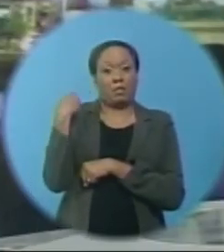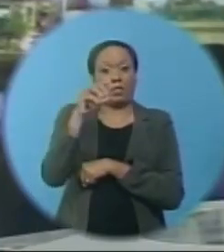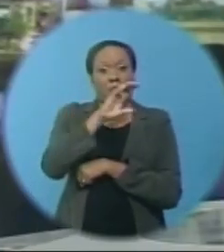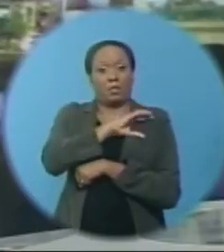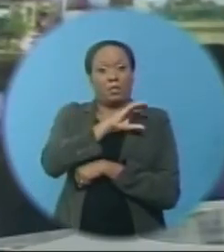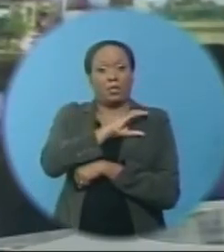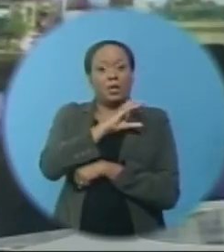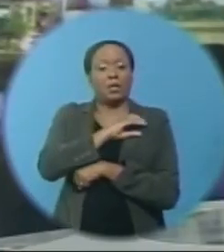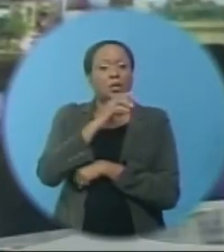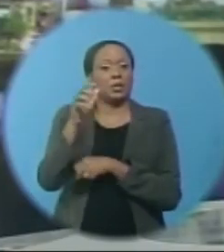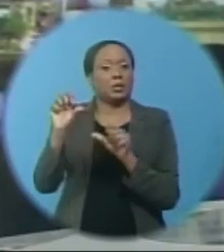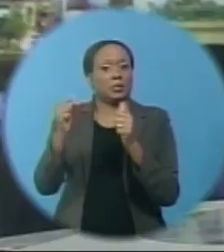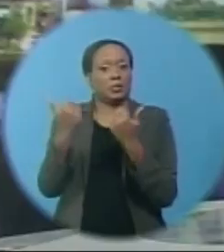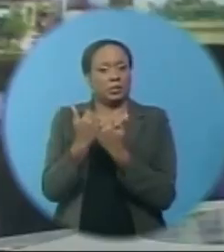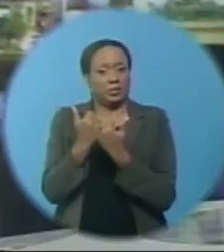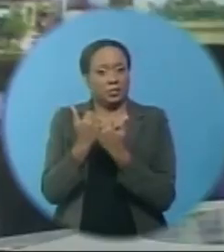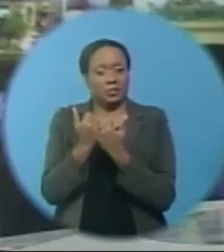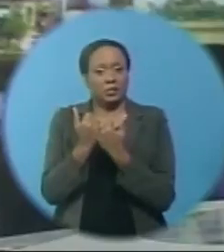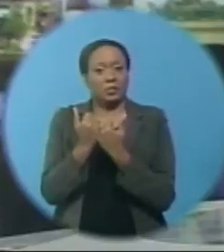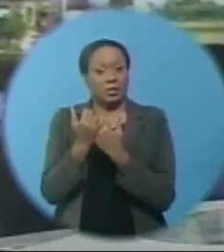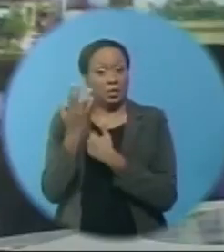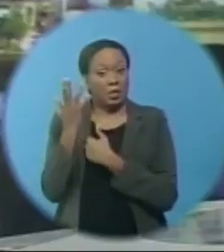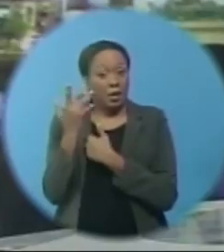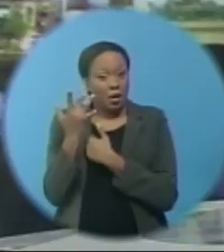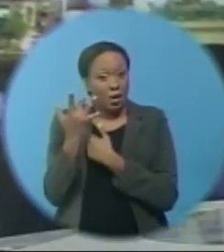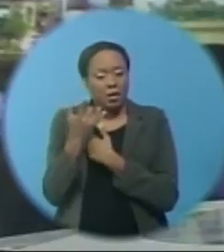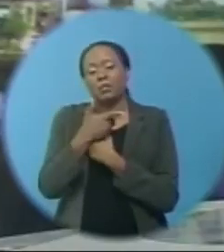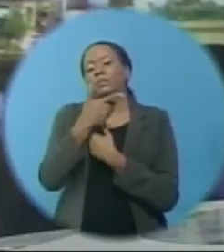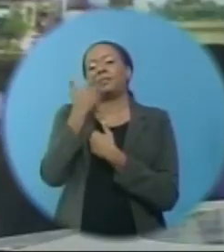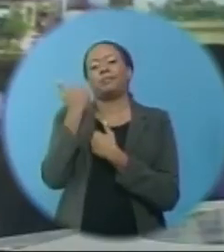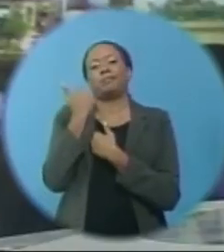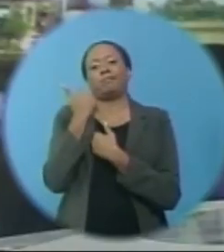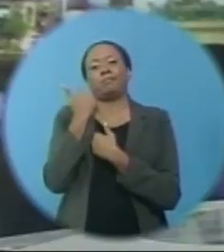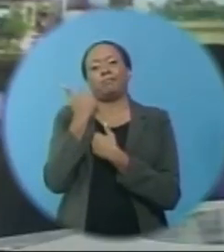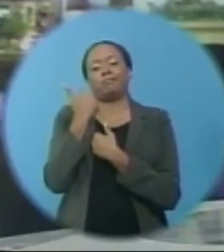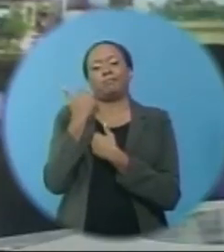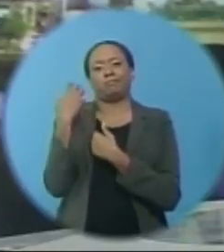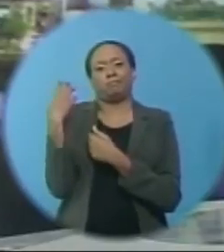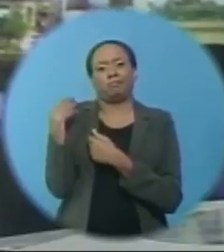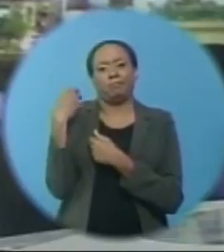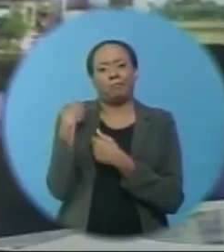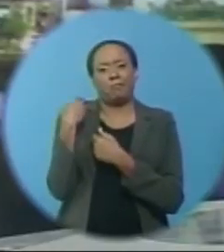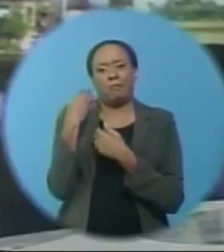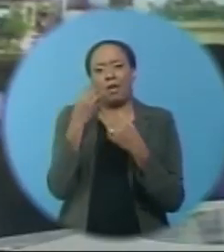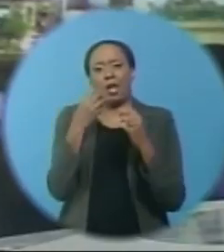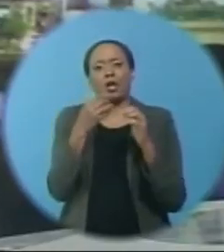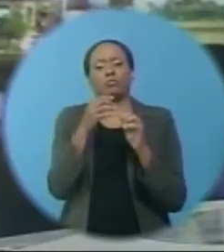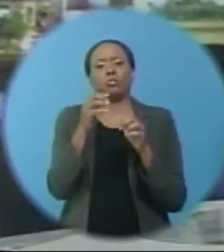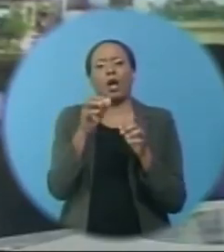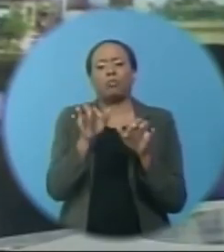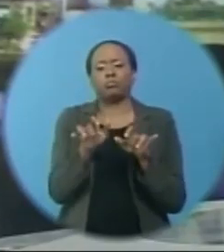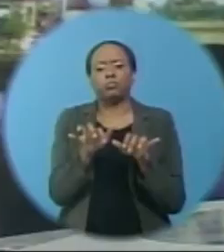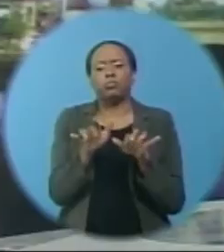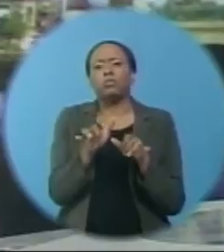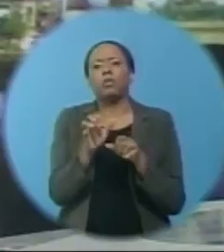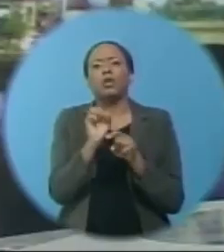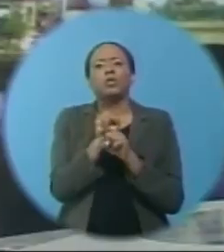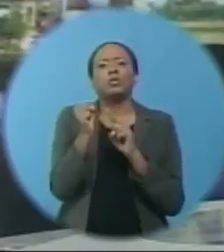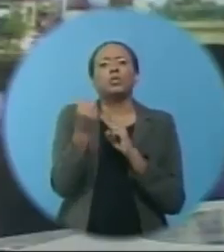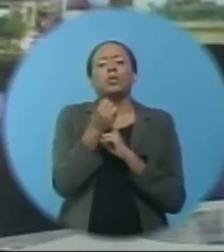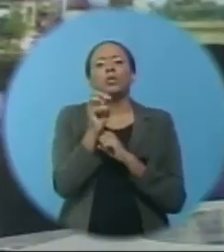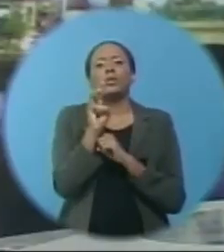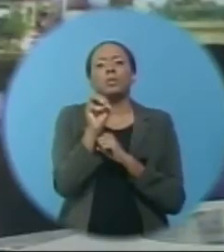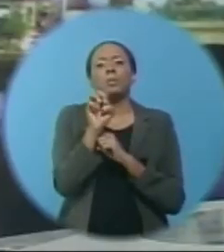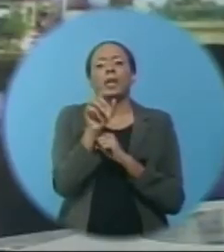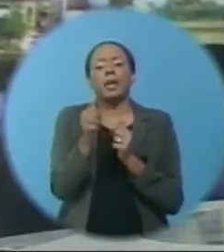Association, Sergeant Brenton Smith. Well, this following remarks he allegedly made on social media about plans to storm the office